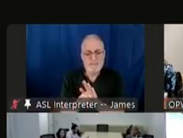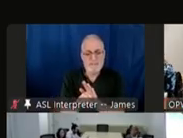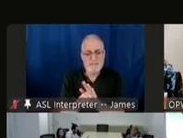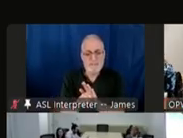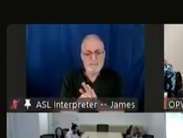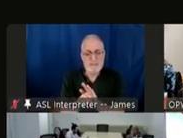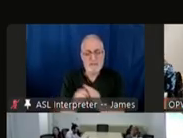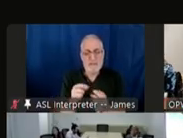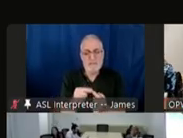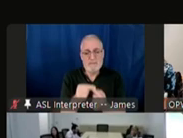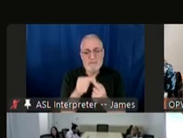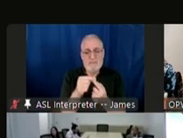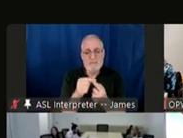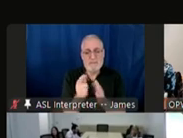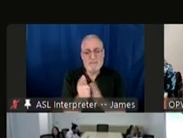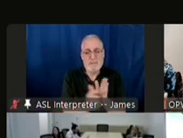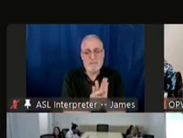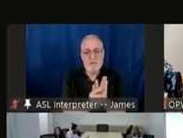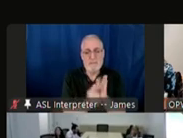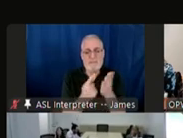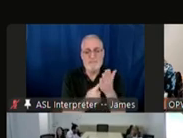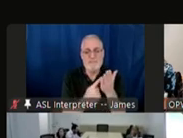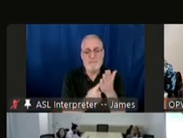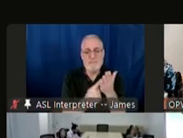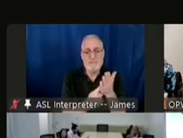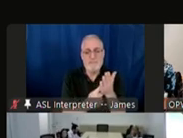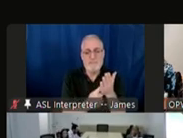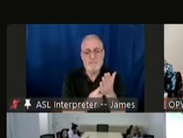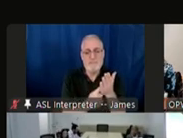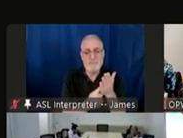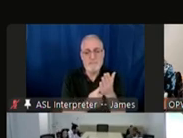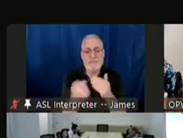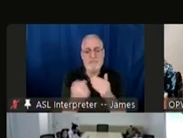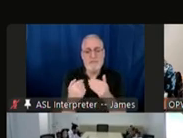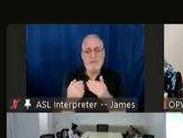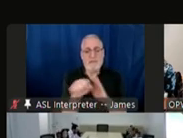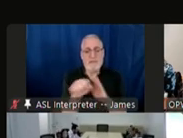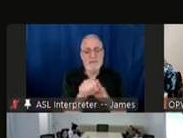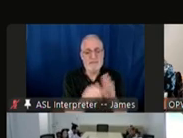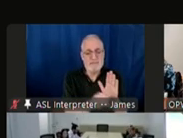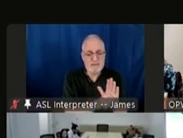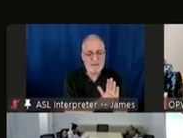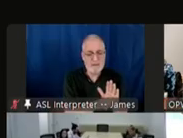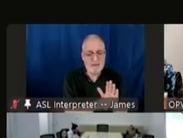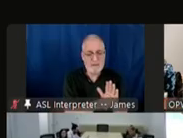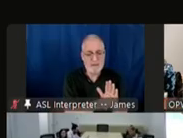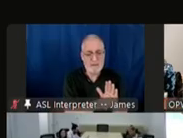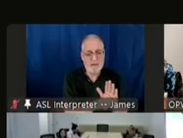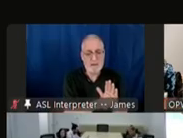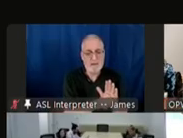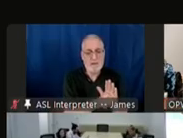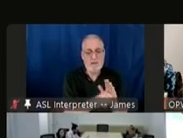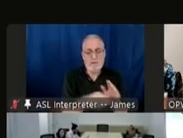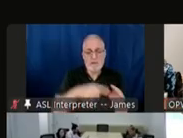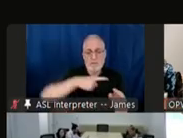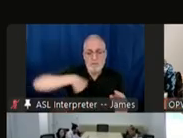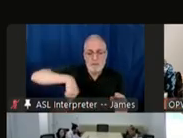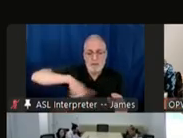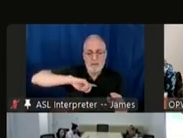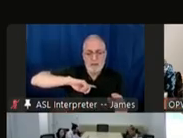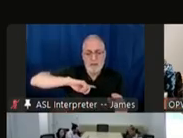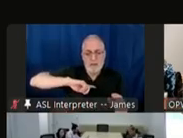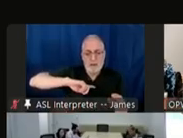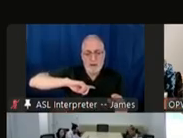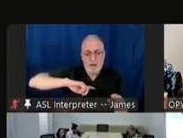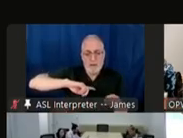particular statute talks about the responsibility of the state should we create an error or omission of unintended,